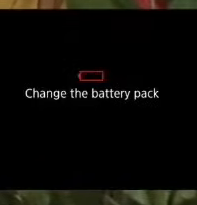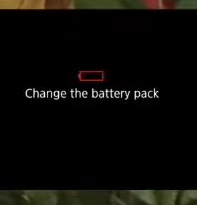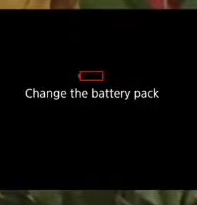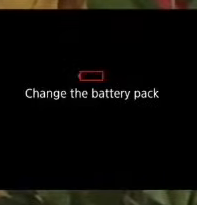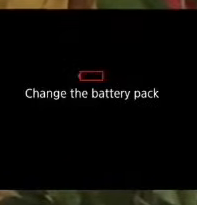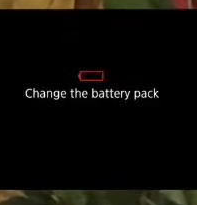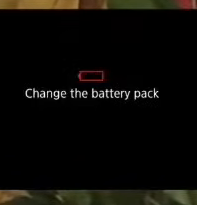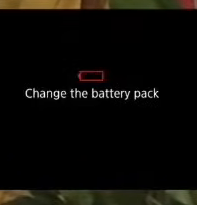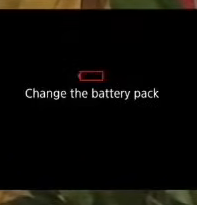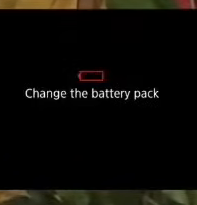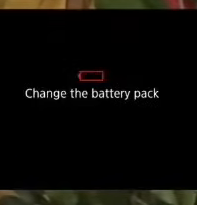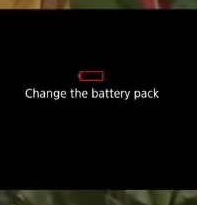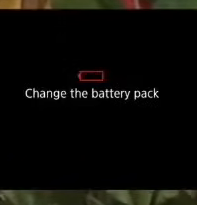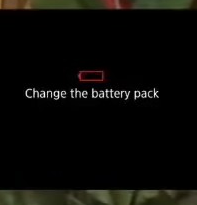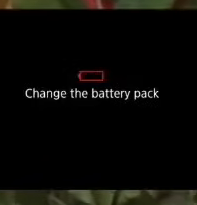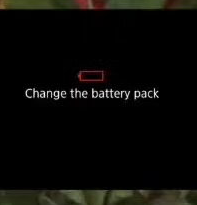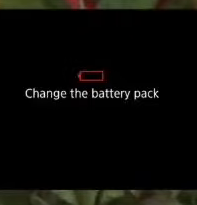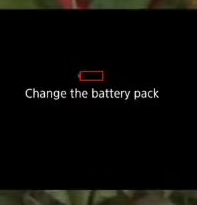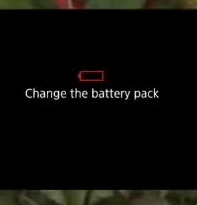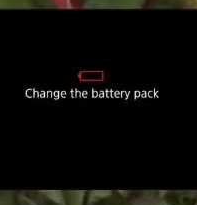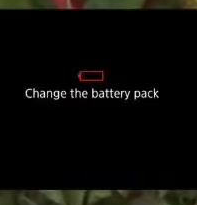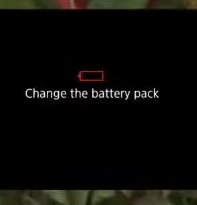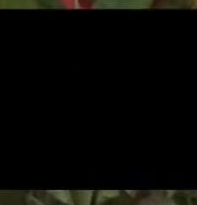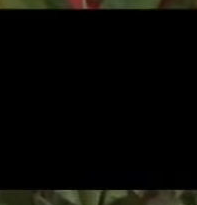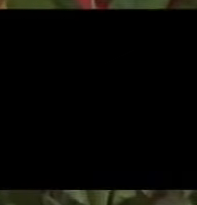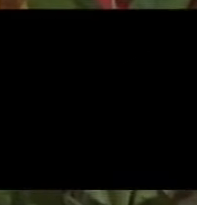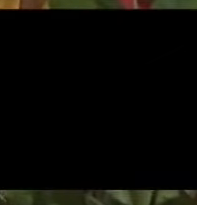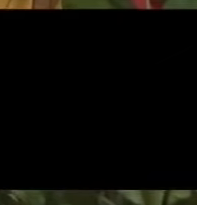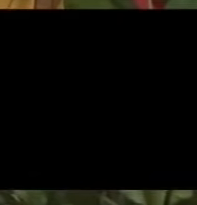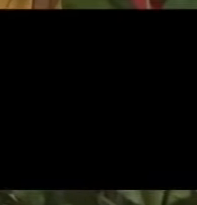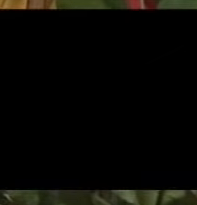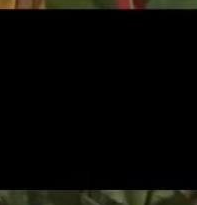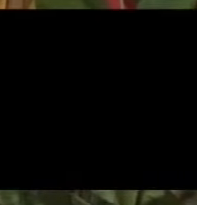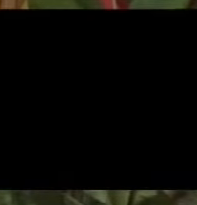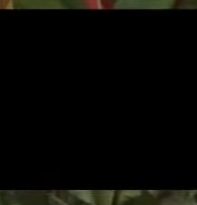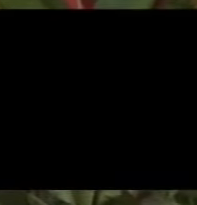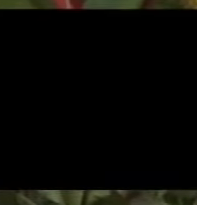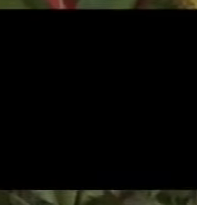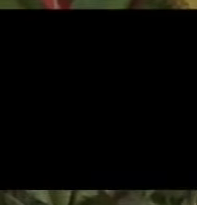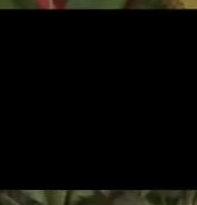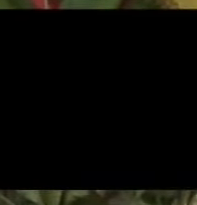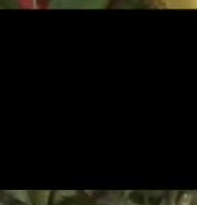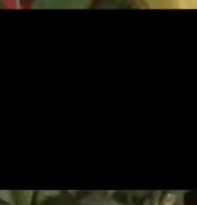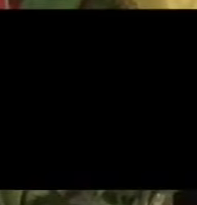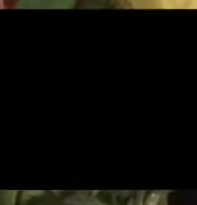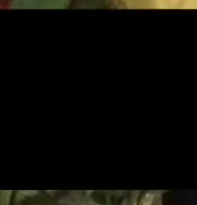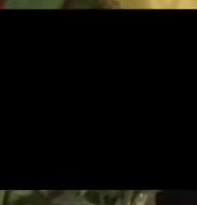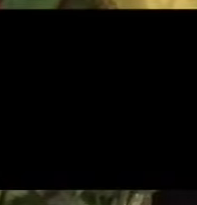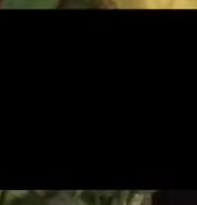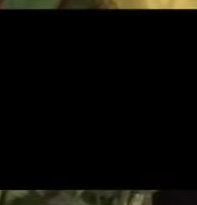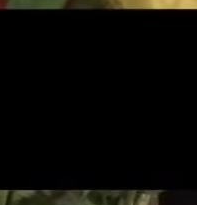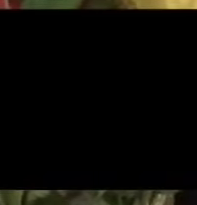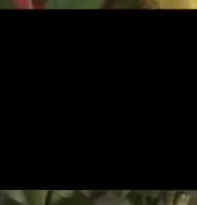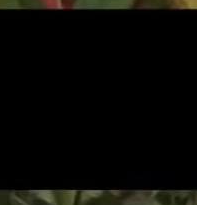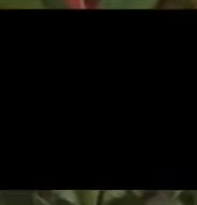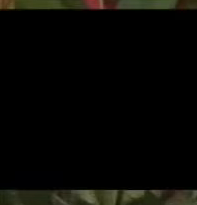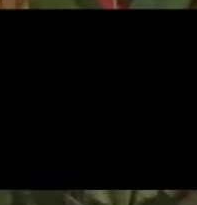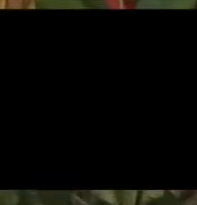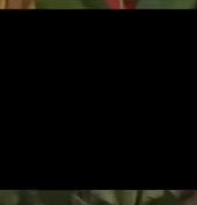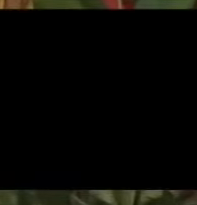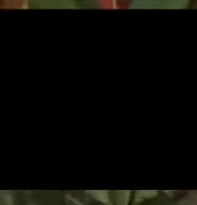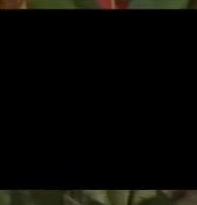limit to the stuff. It's only until. I told you the meaning of the